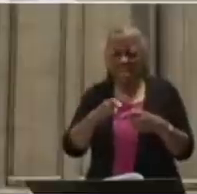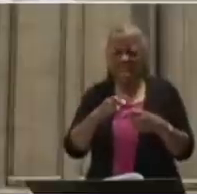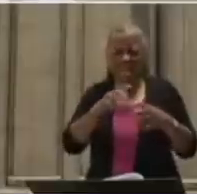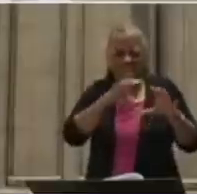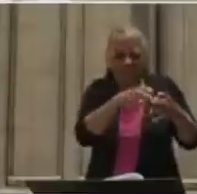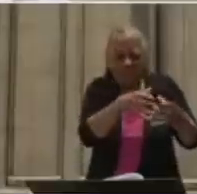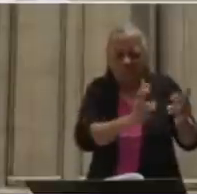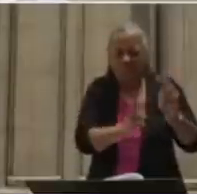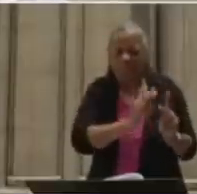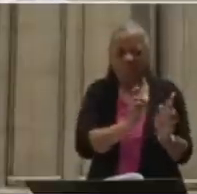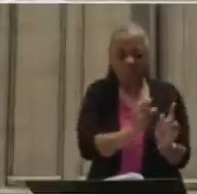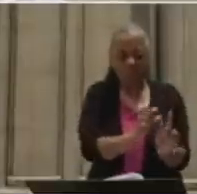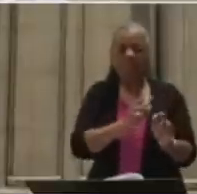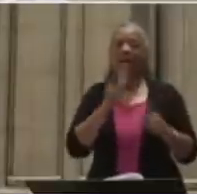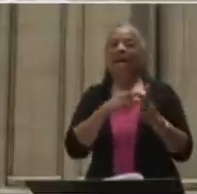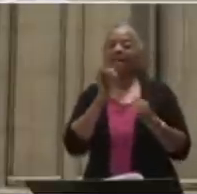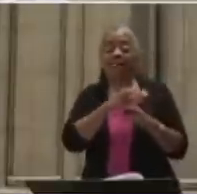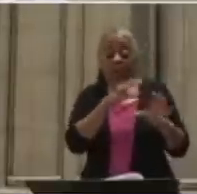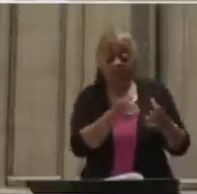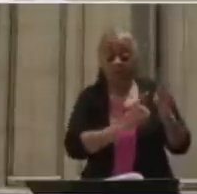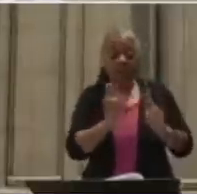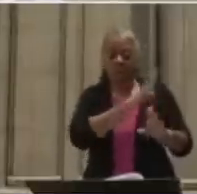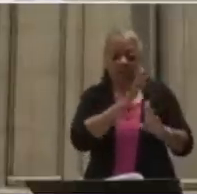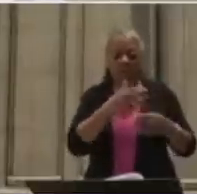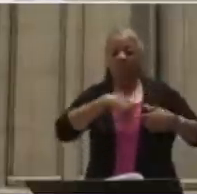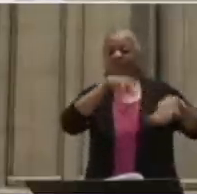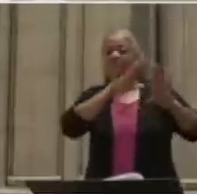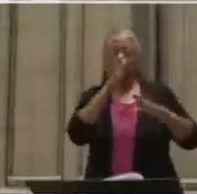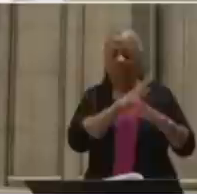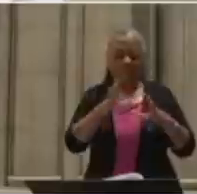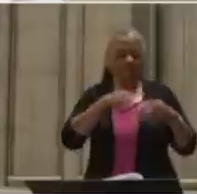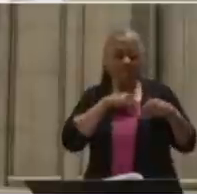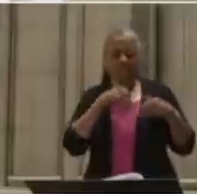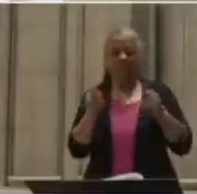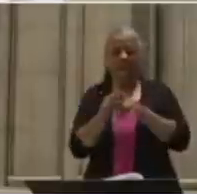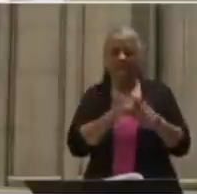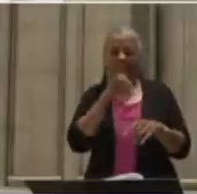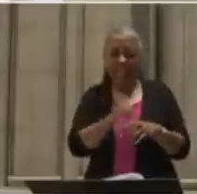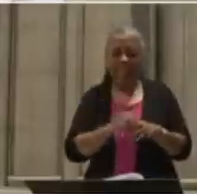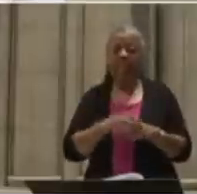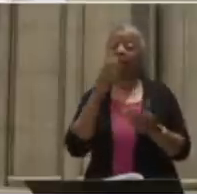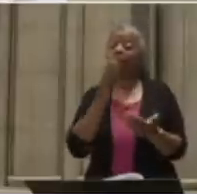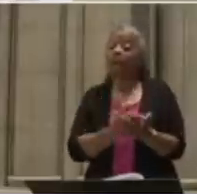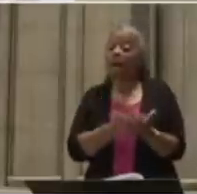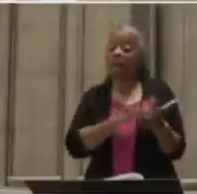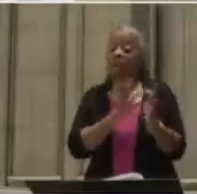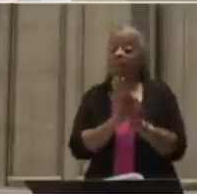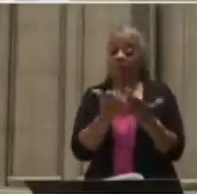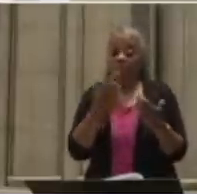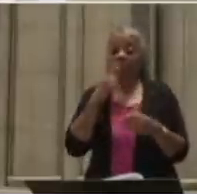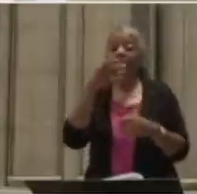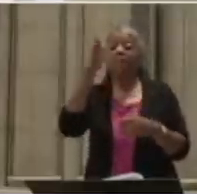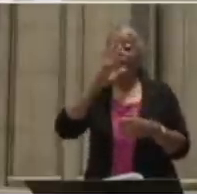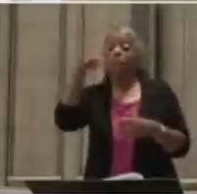a remnant that'll do it. And will not ever give up. Will not ever accept it as it is. In fact, the text says, God will